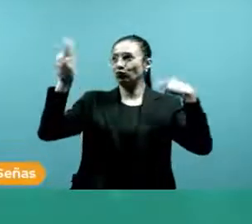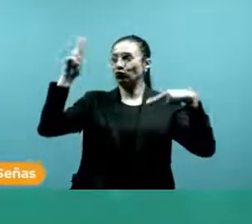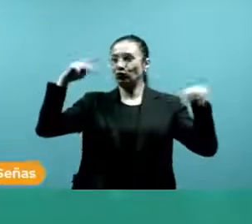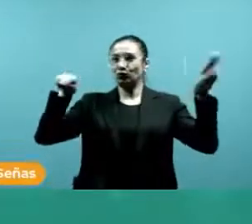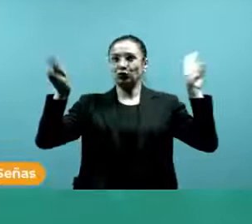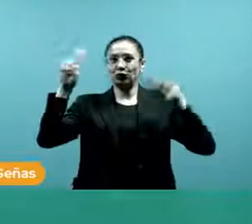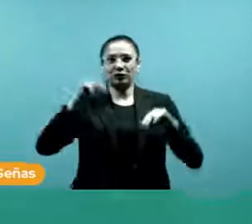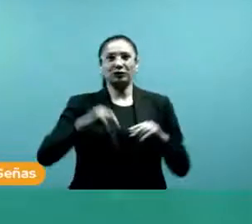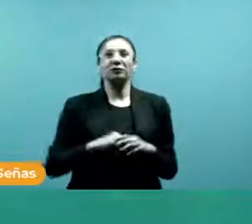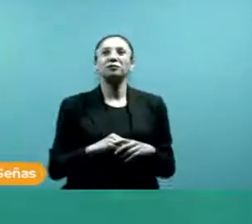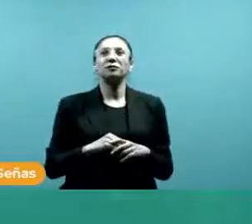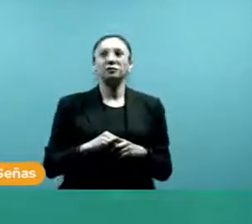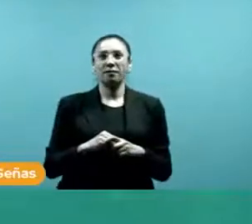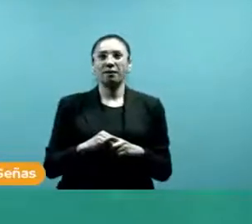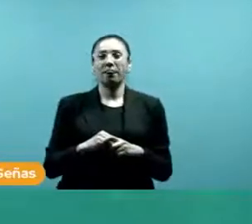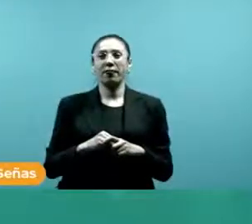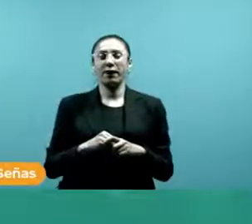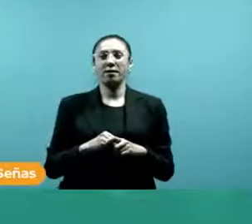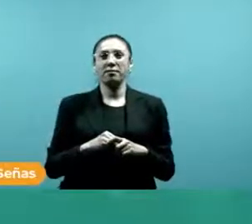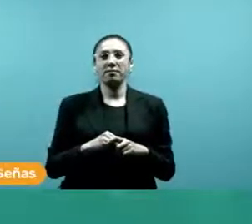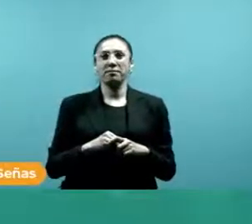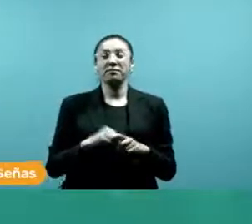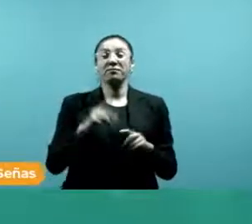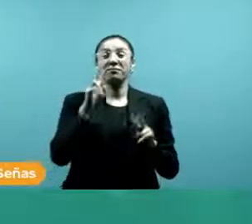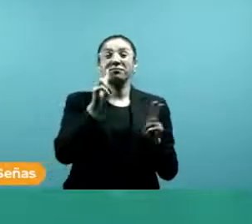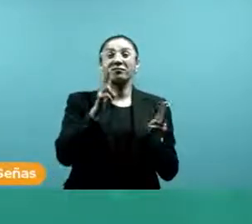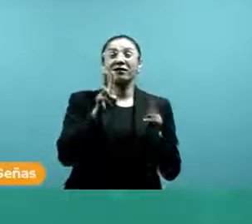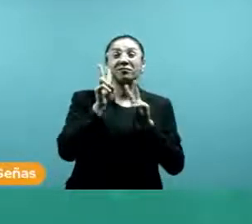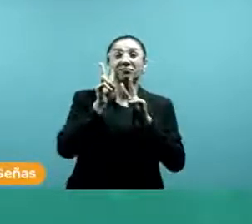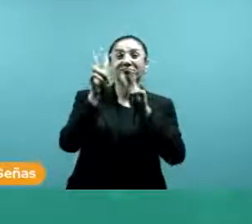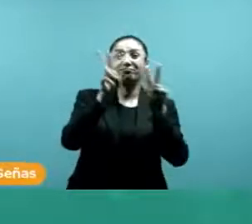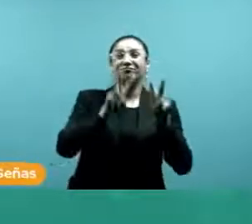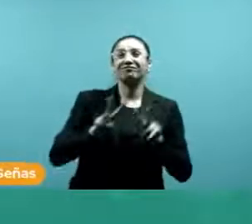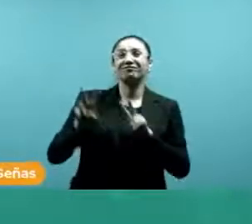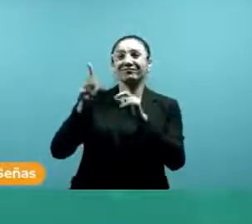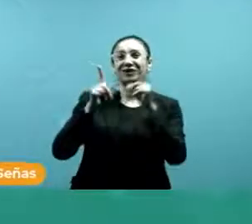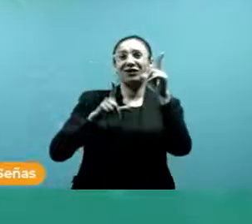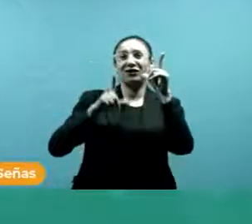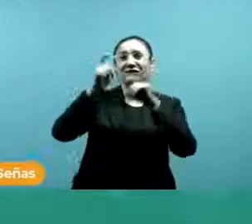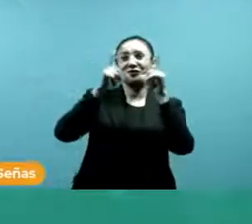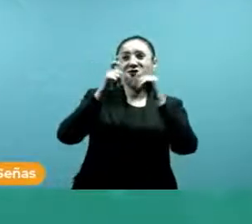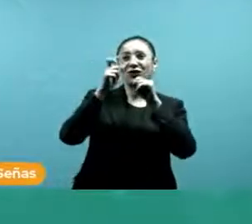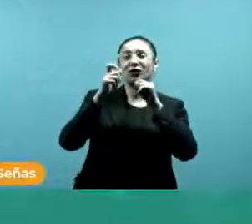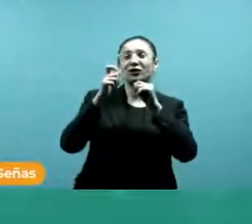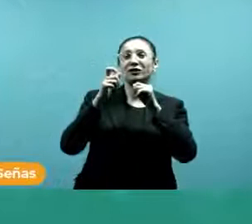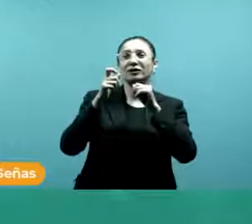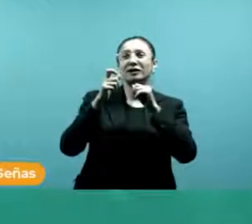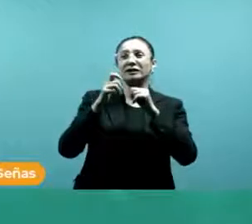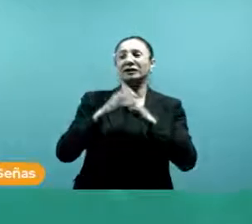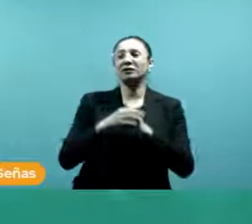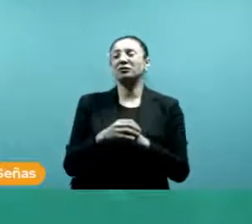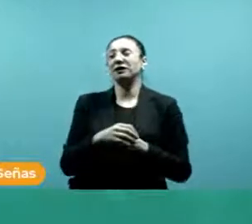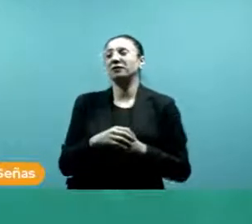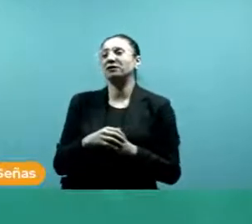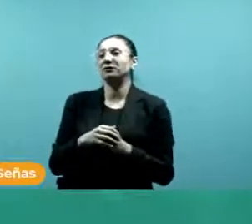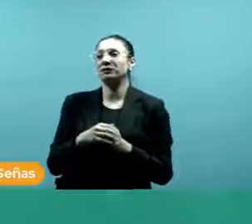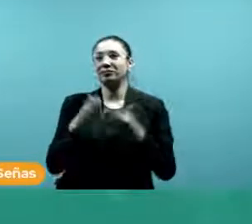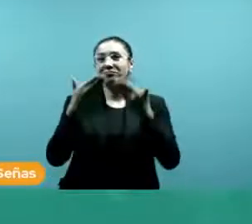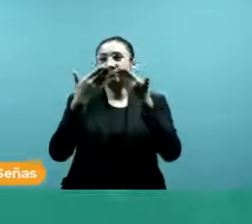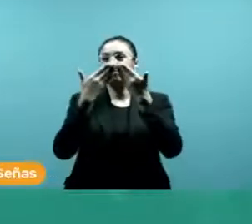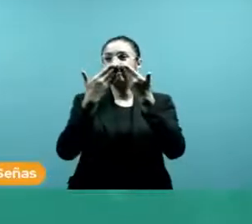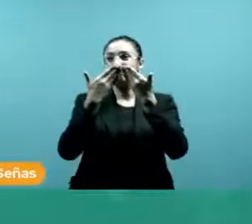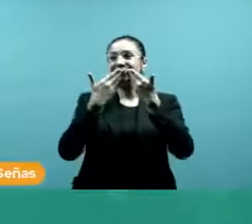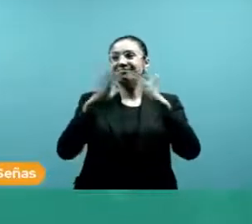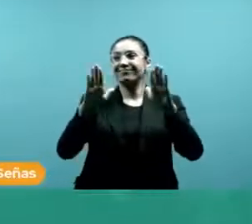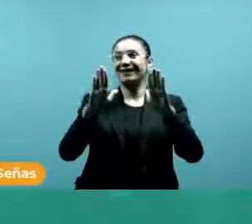pictures of the opening of the museum in July of 1947. De la ceremonia de and apertura. This is the beginning of the archives. This is the beginning